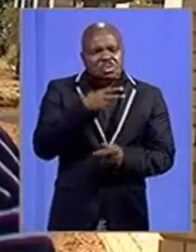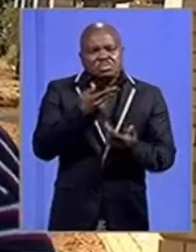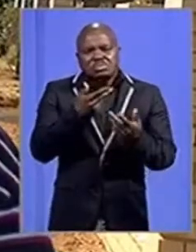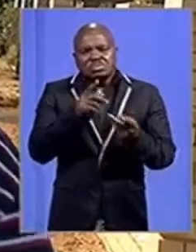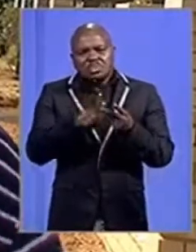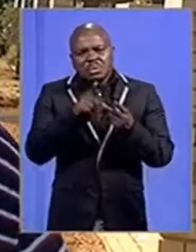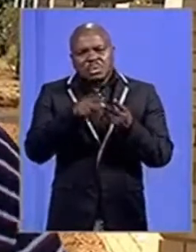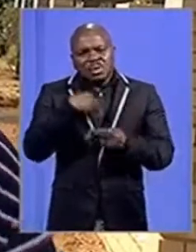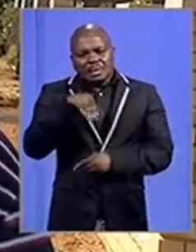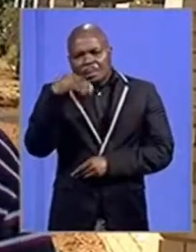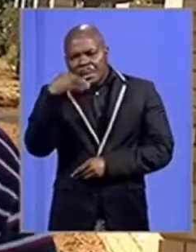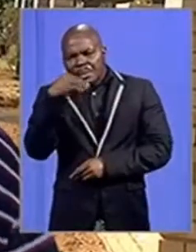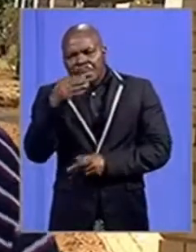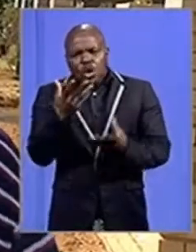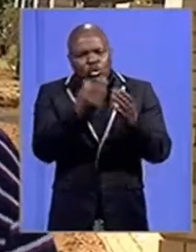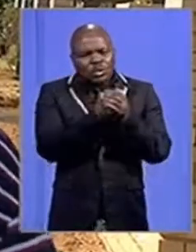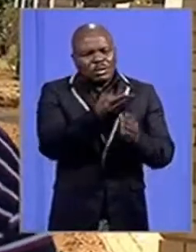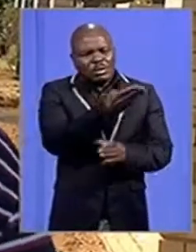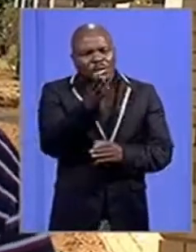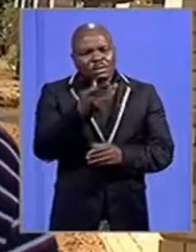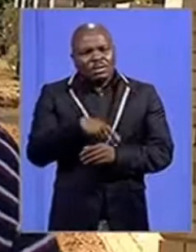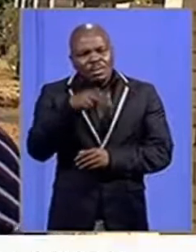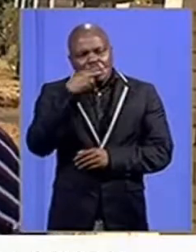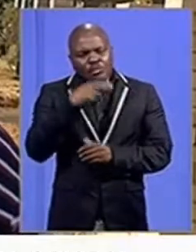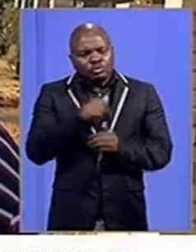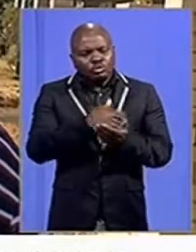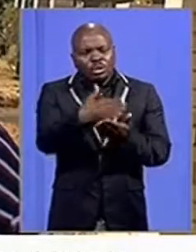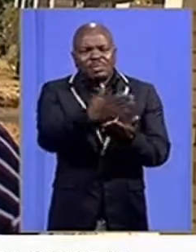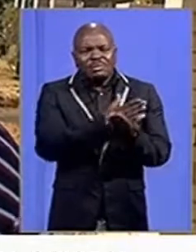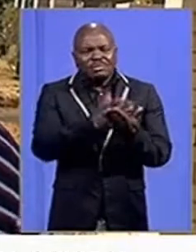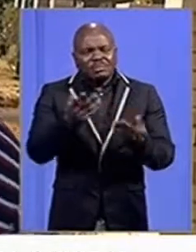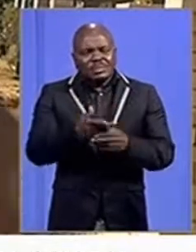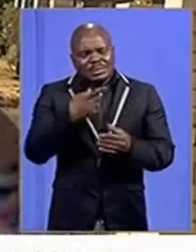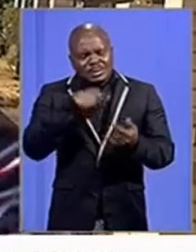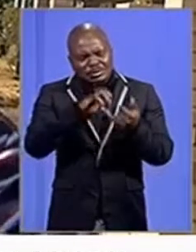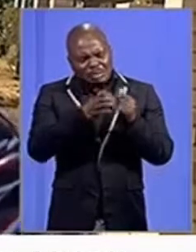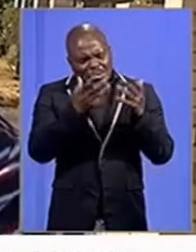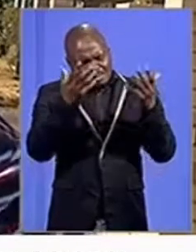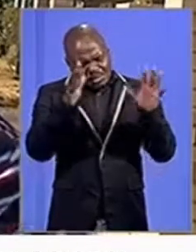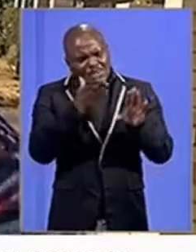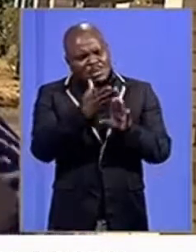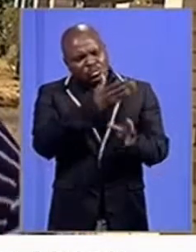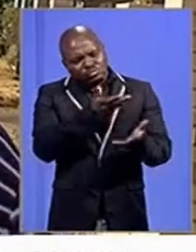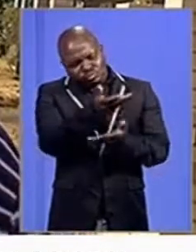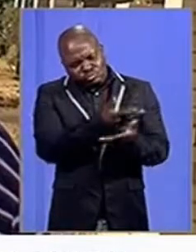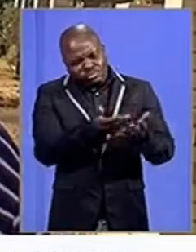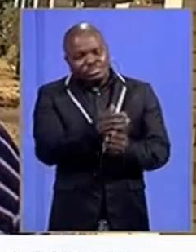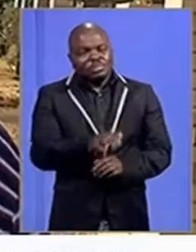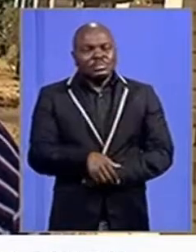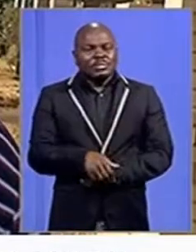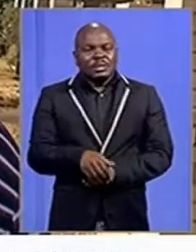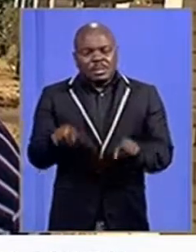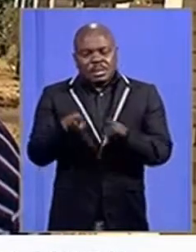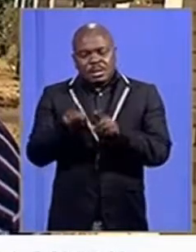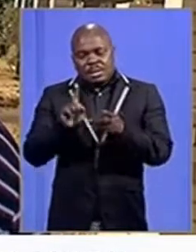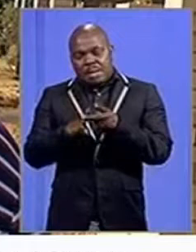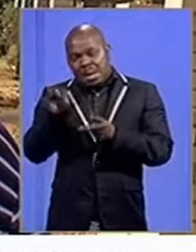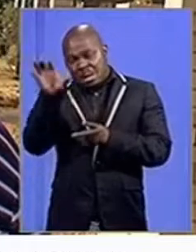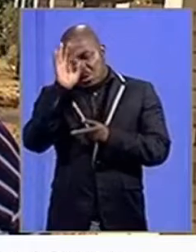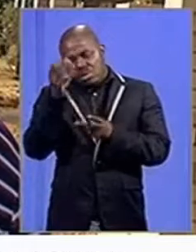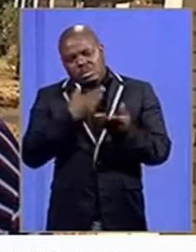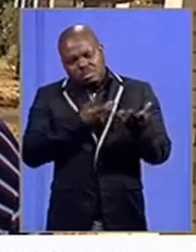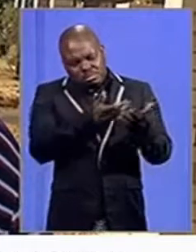weed together, sharing guys together. We've tried our best, our utmost best, like I said, with SABC to